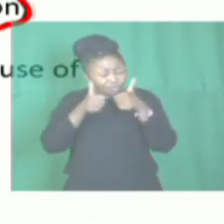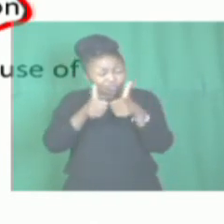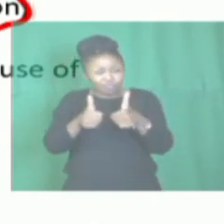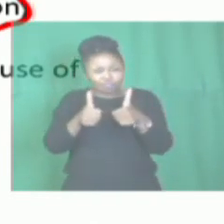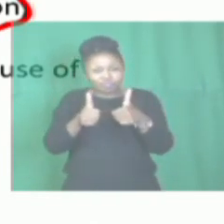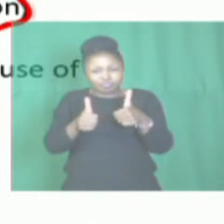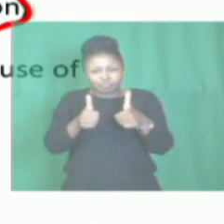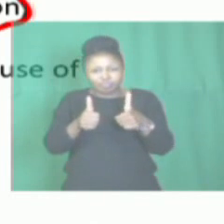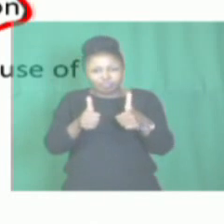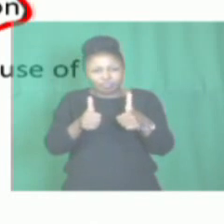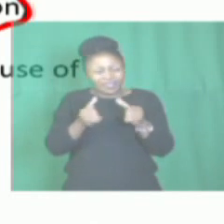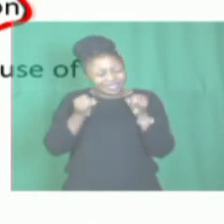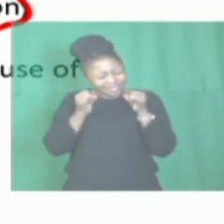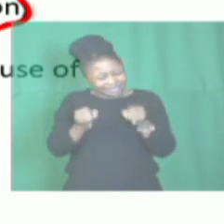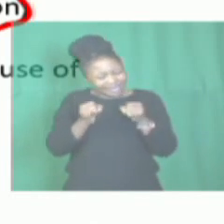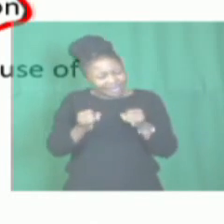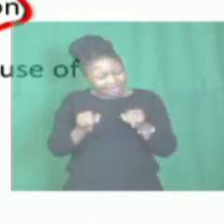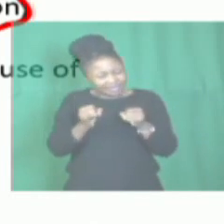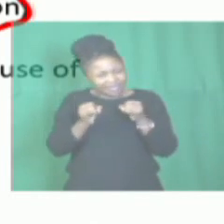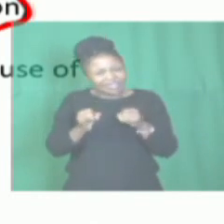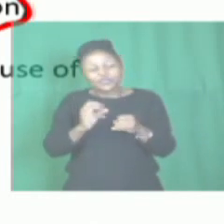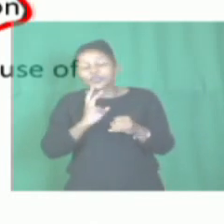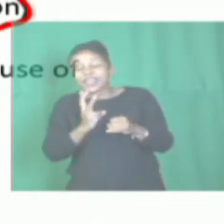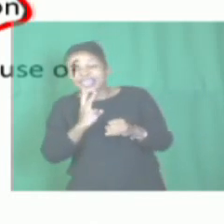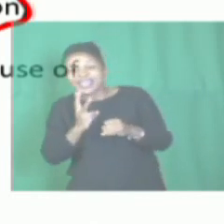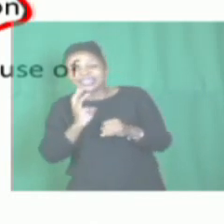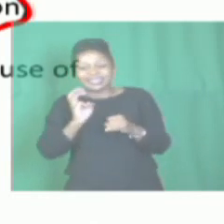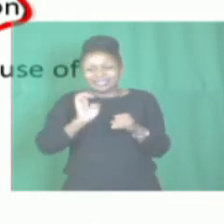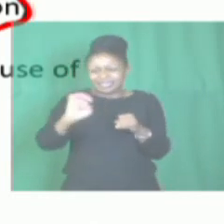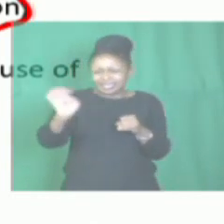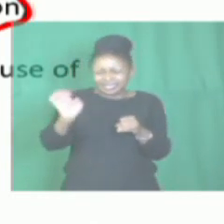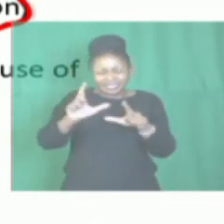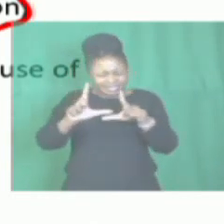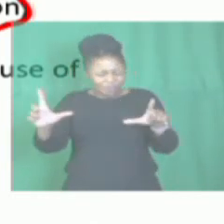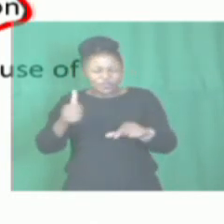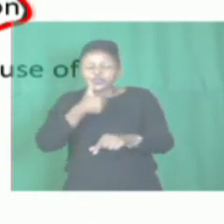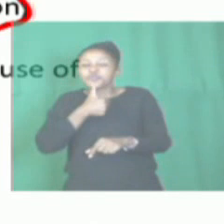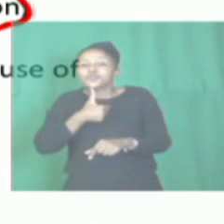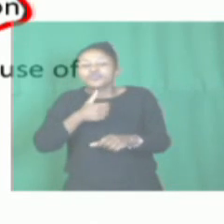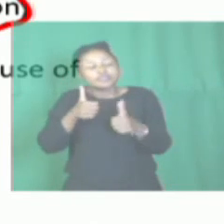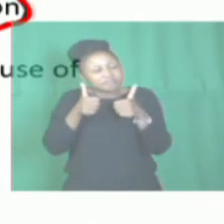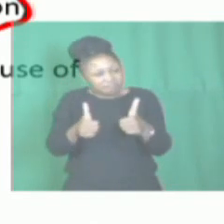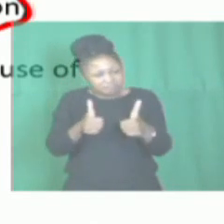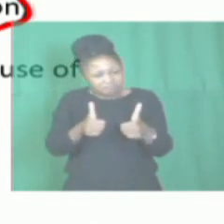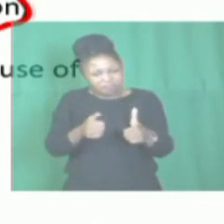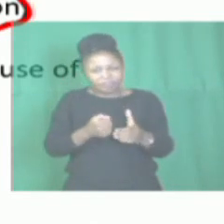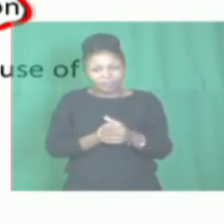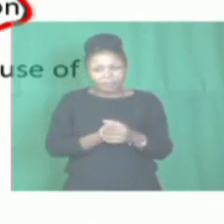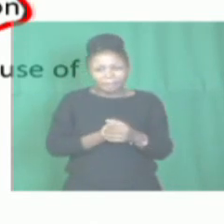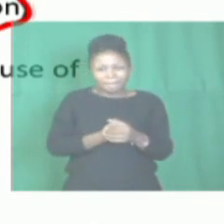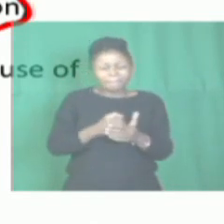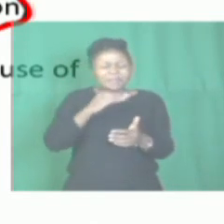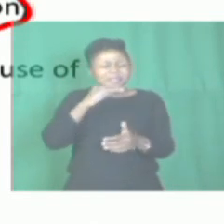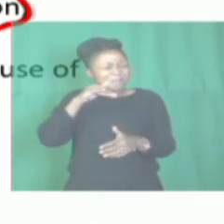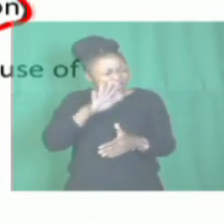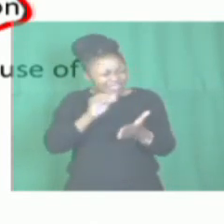register, and language. What do I mean by this, dear learner? I mean that you should make use of powerful